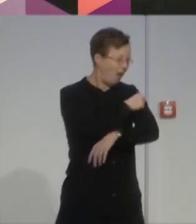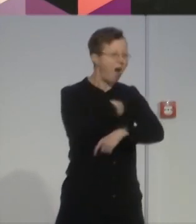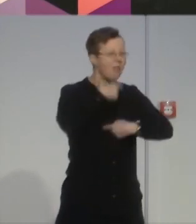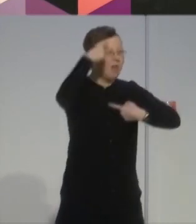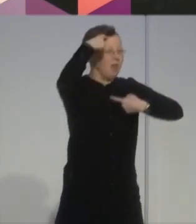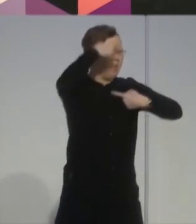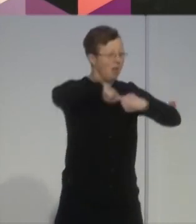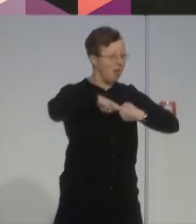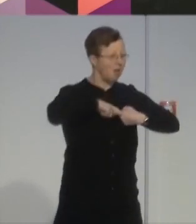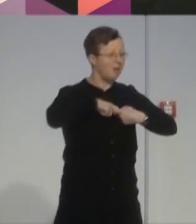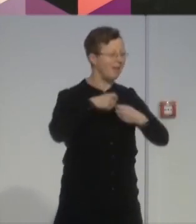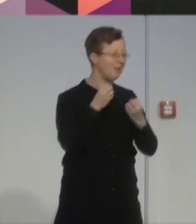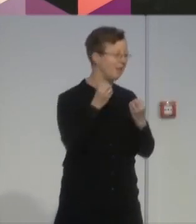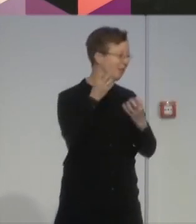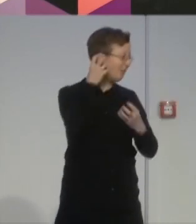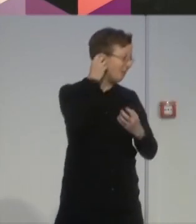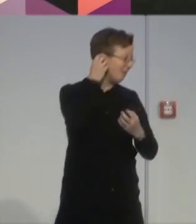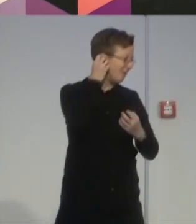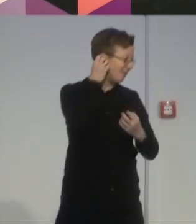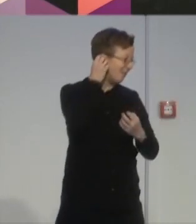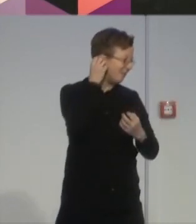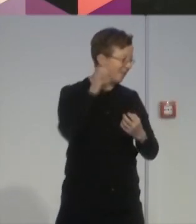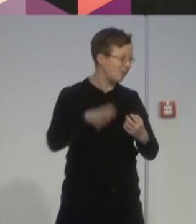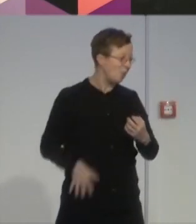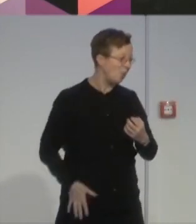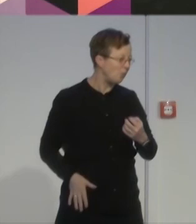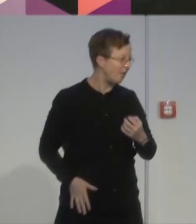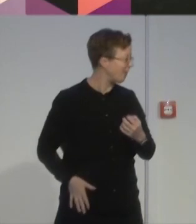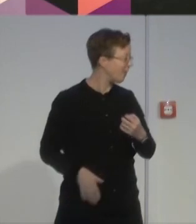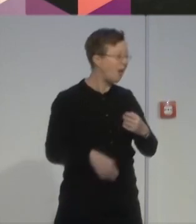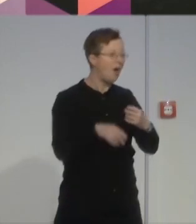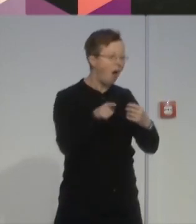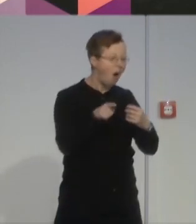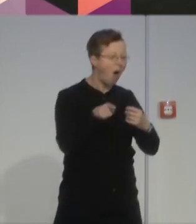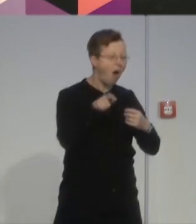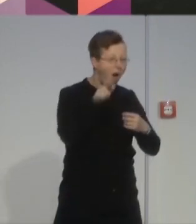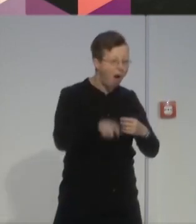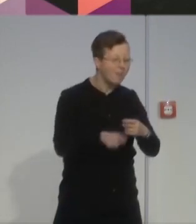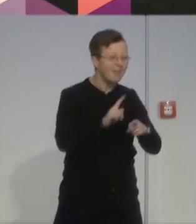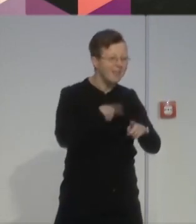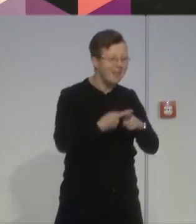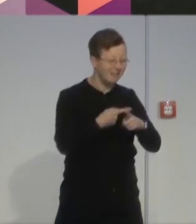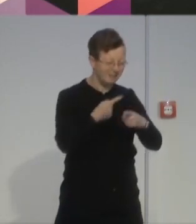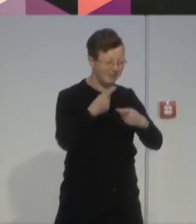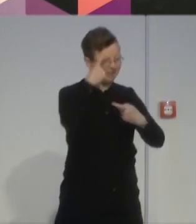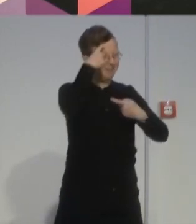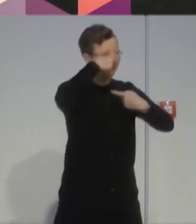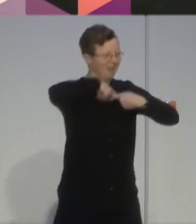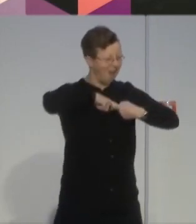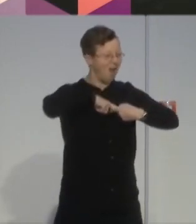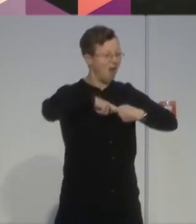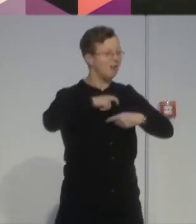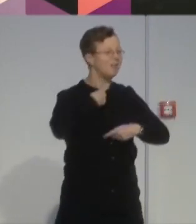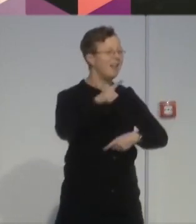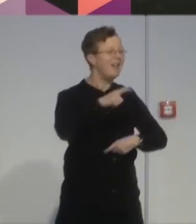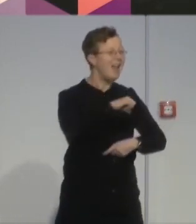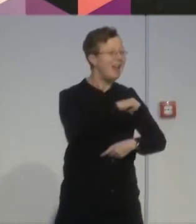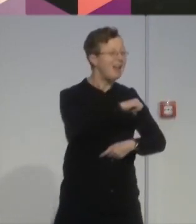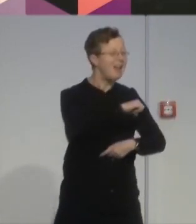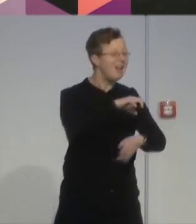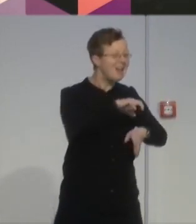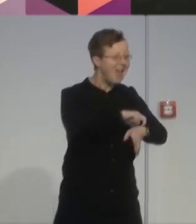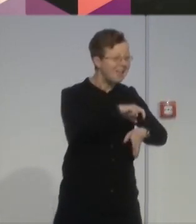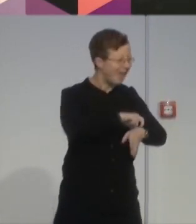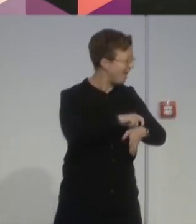of the impression of the ear biter doing this, which reminded him of the impression of going to the doctors with